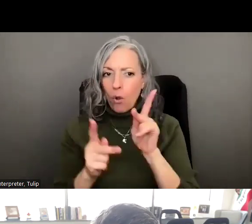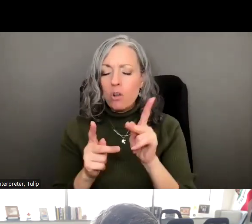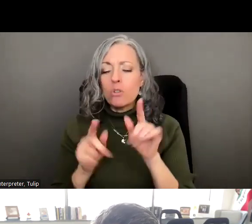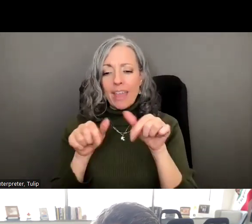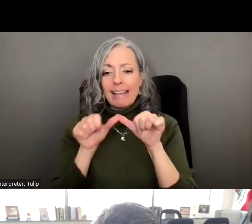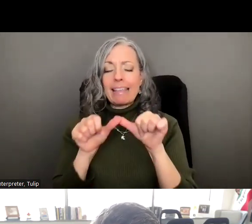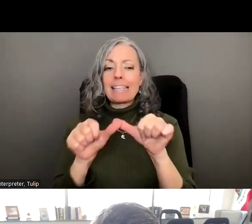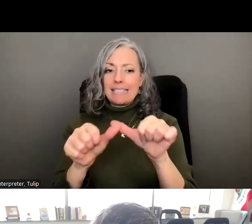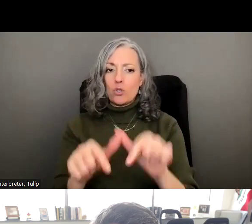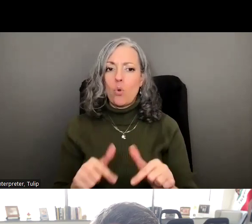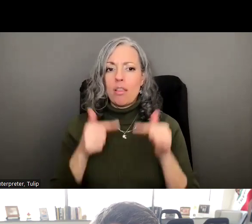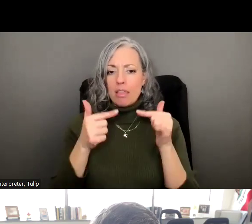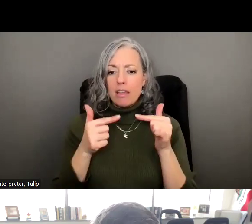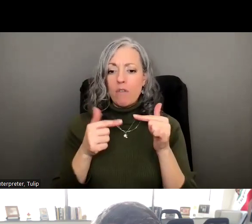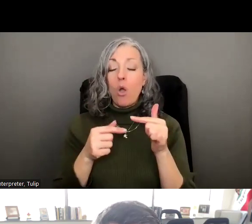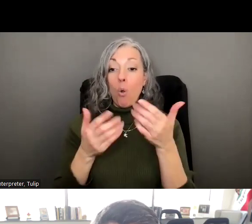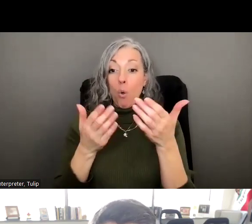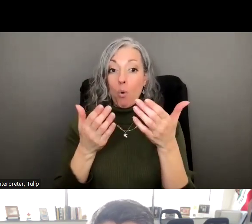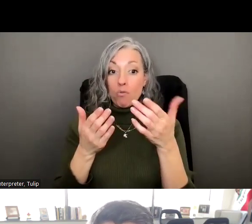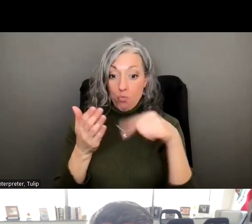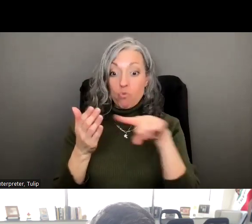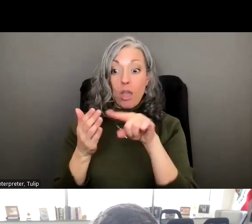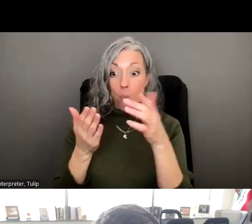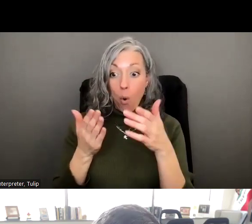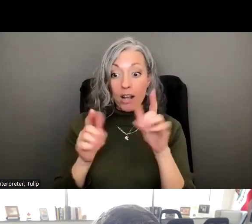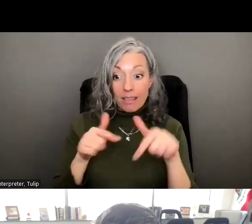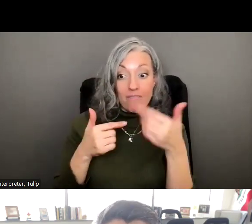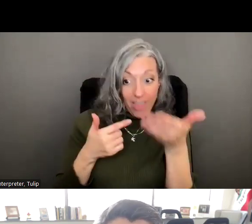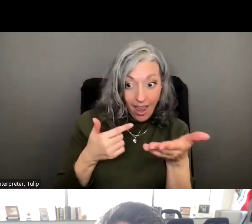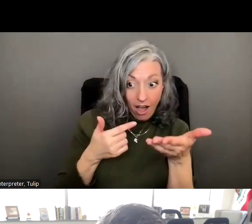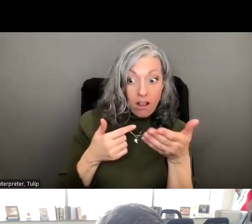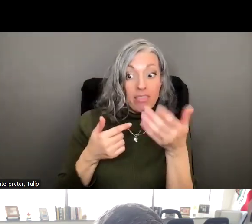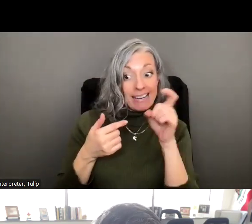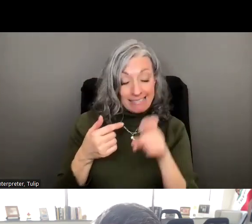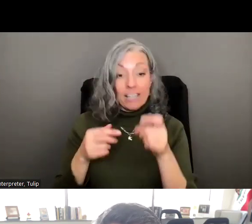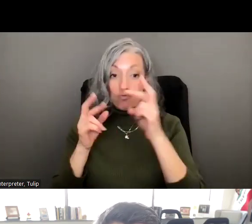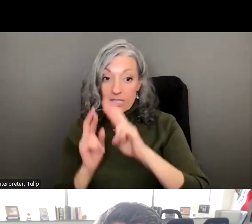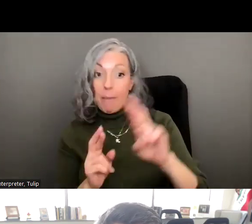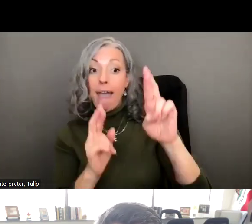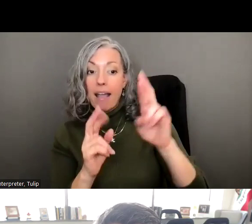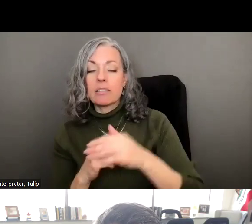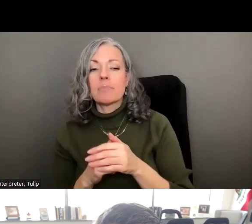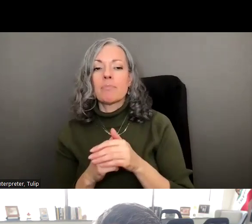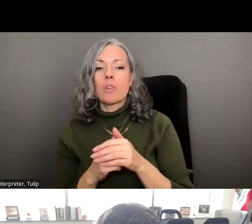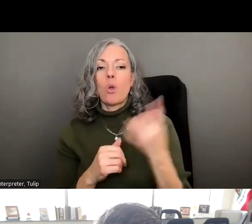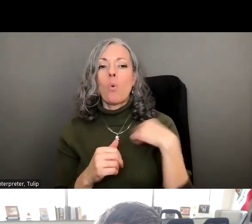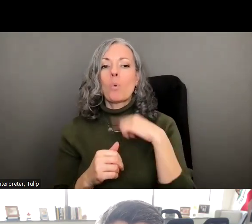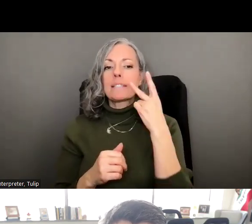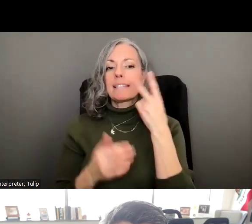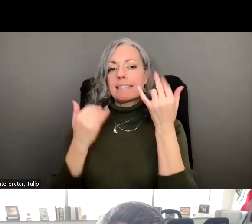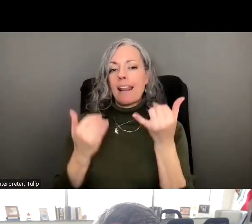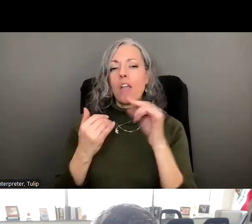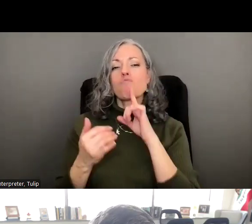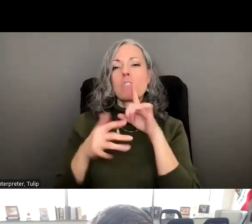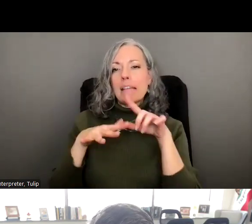the communities of their choice with dignity and respect. What we see today is truly kind of a system